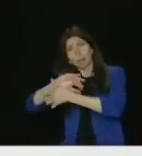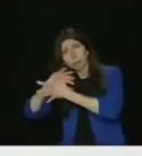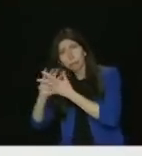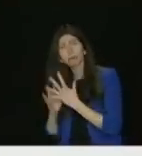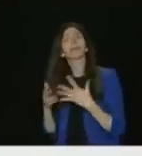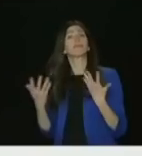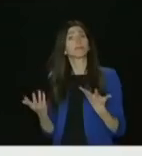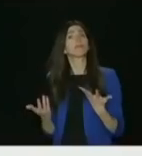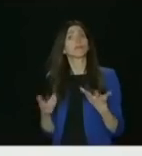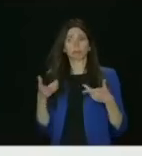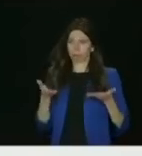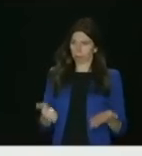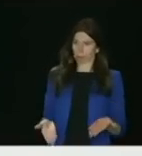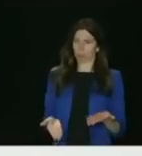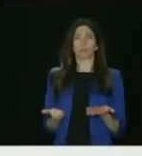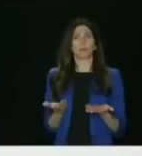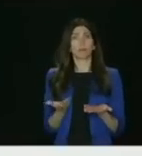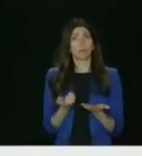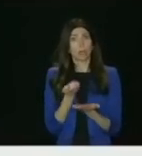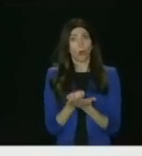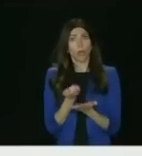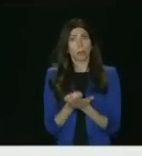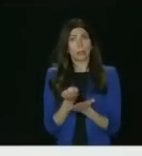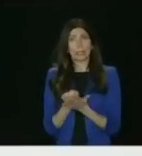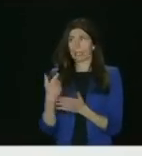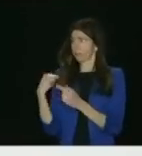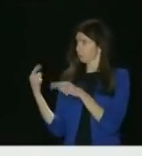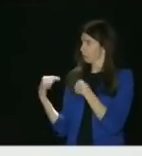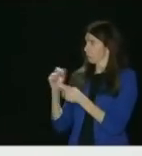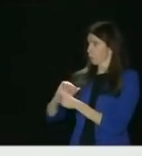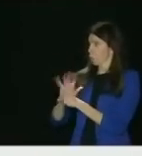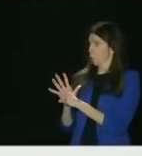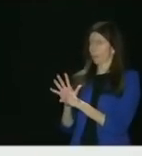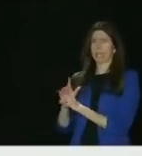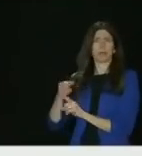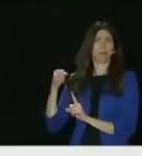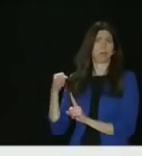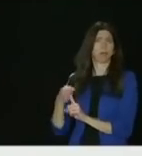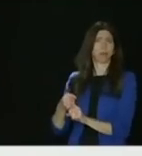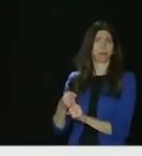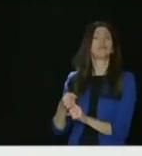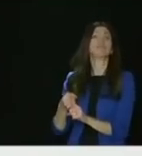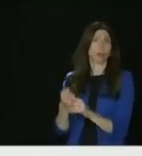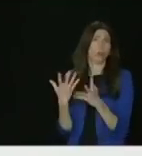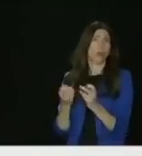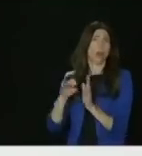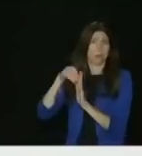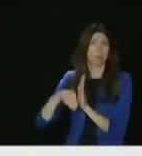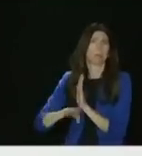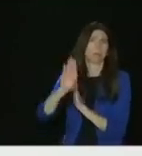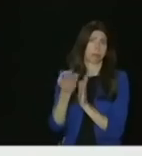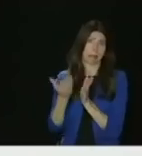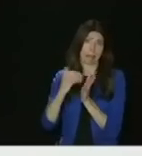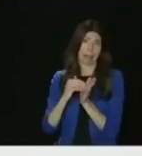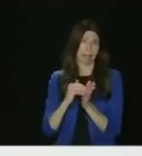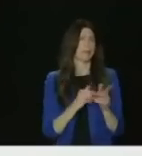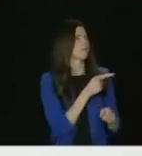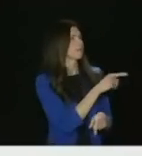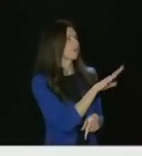continues to recover from the impacts of COVID-19 over the past 2 years. At least one other premier said